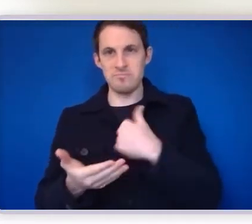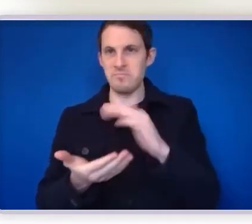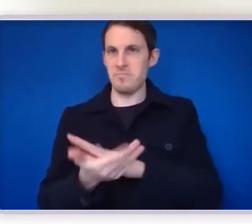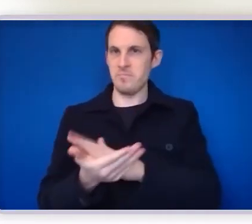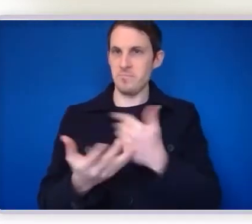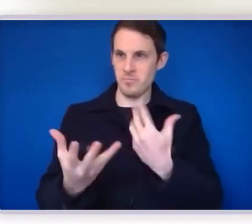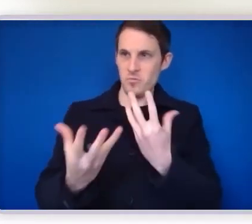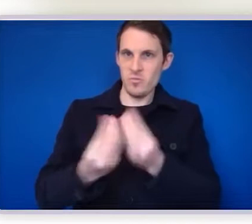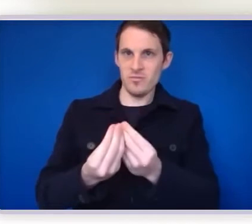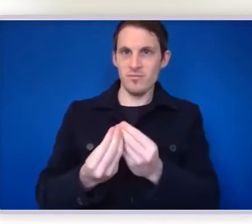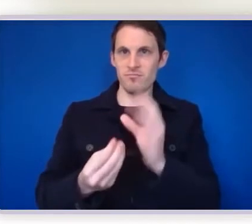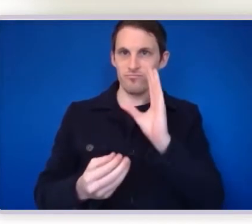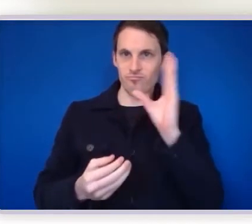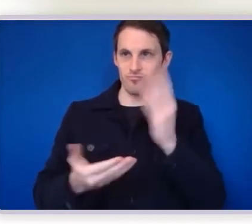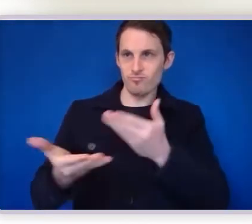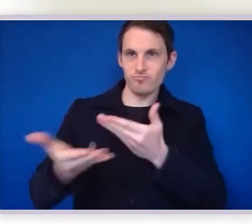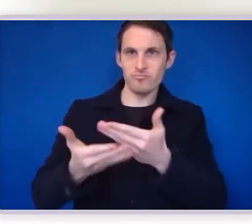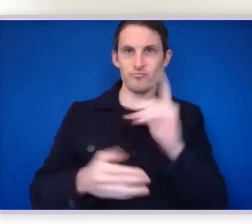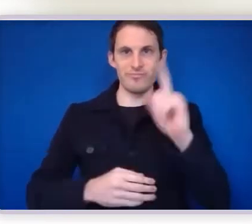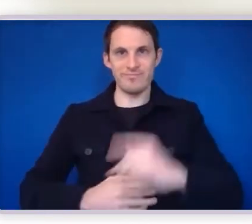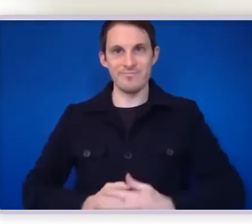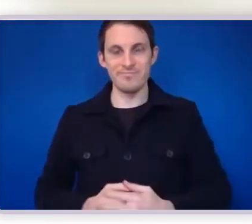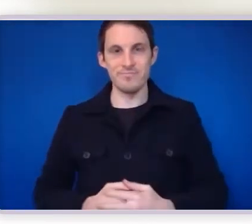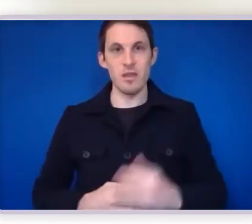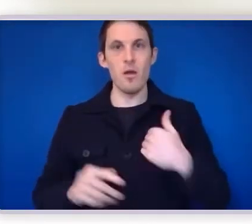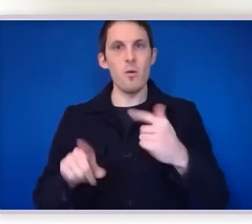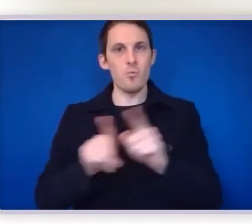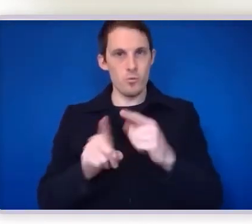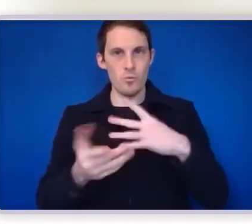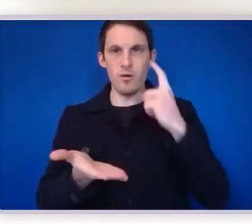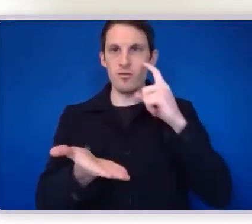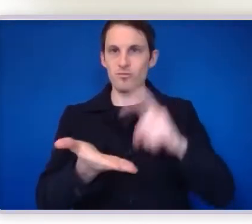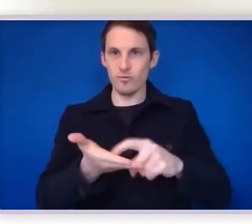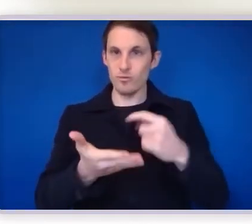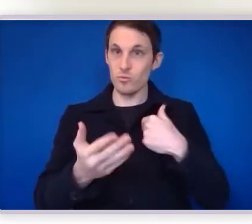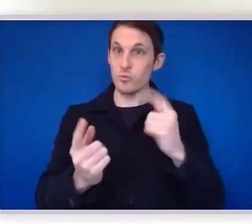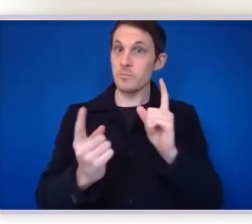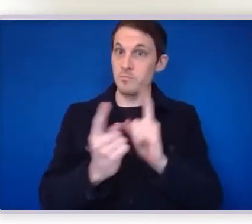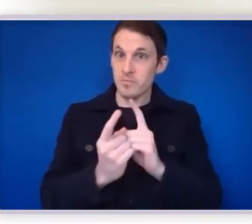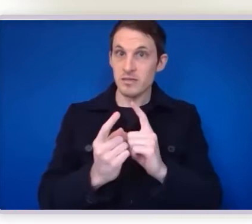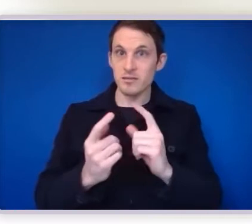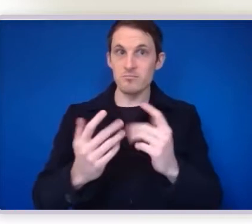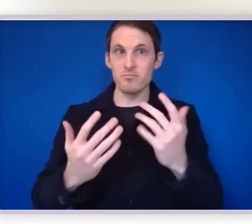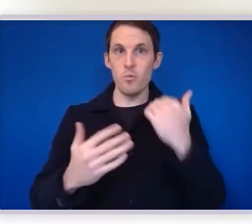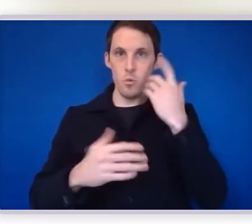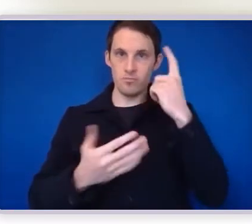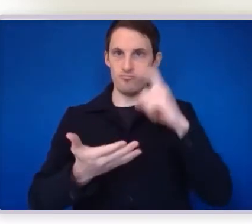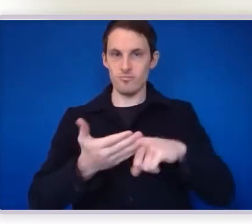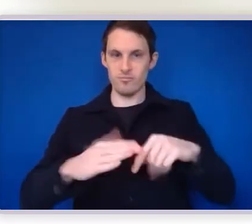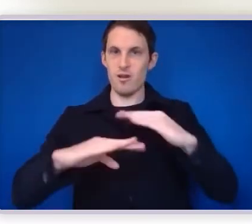I too would just like to acknowledge that wherever we meet, we are on the lands of the traditional